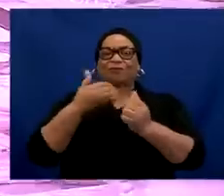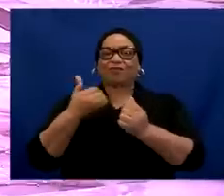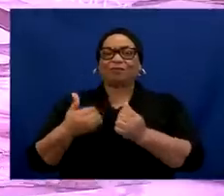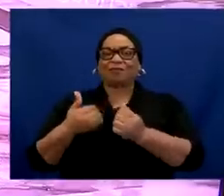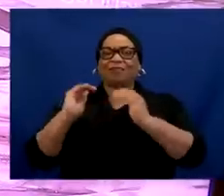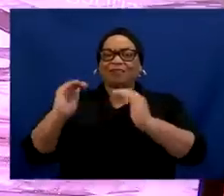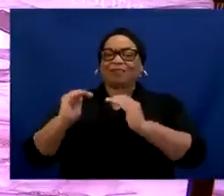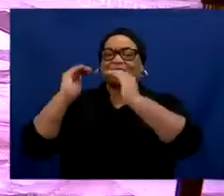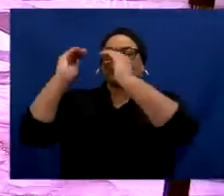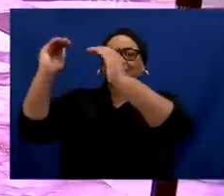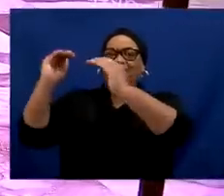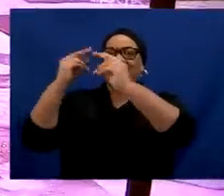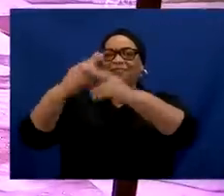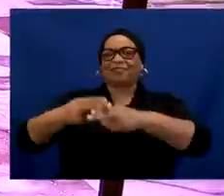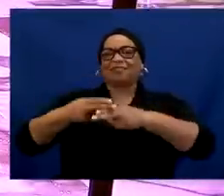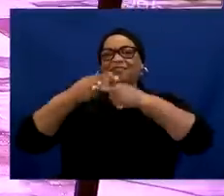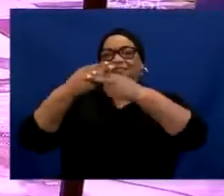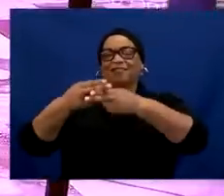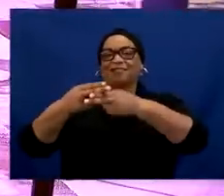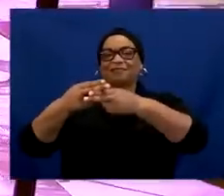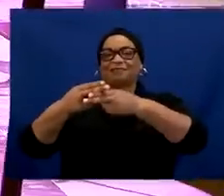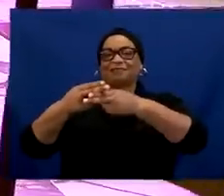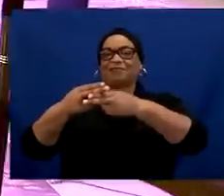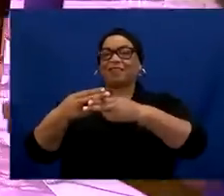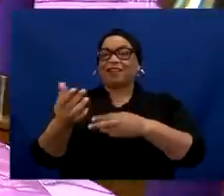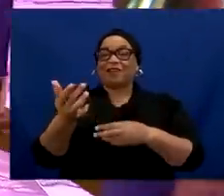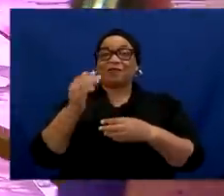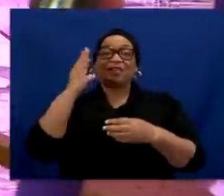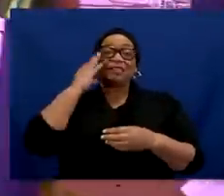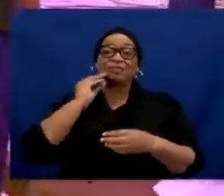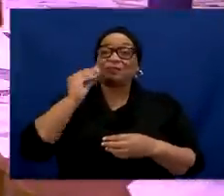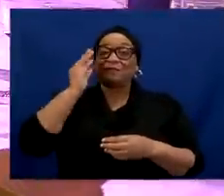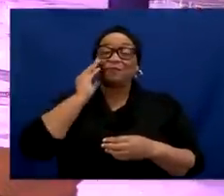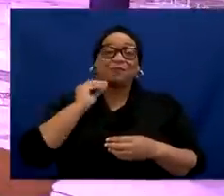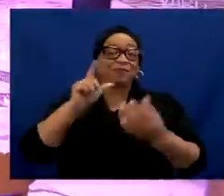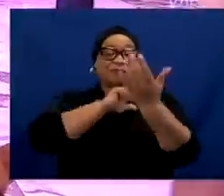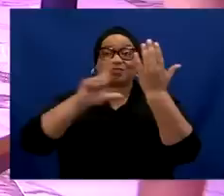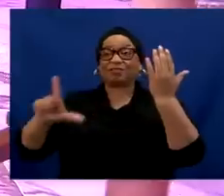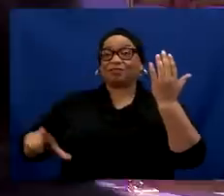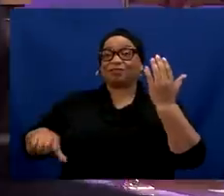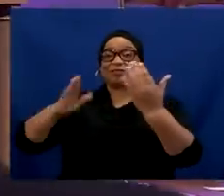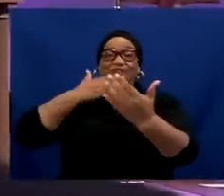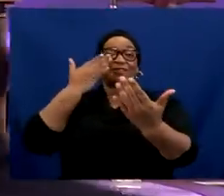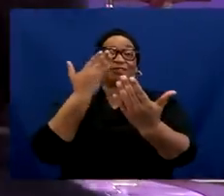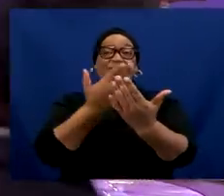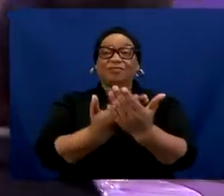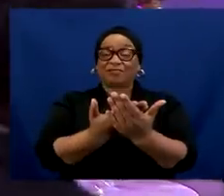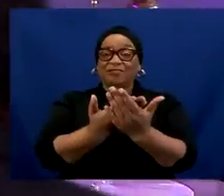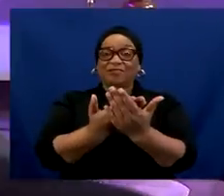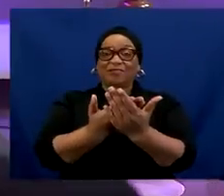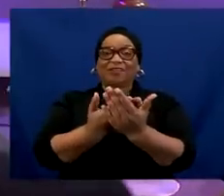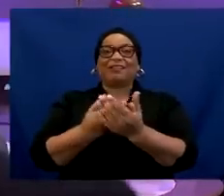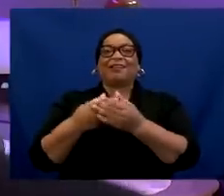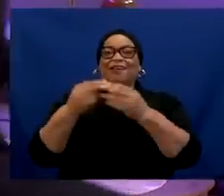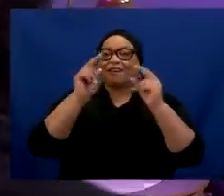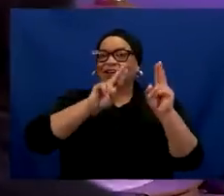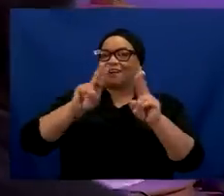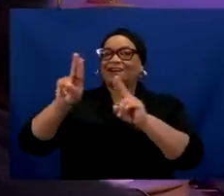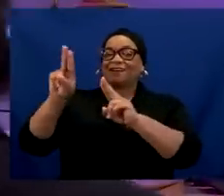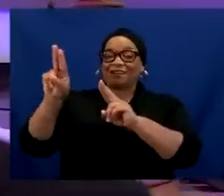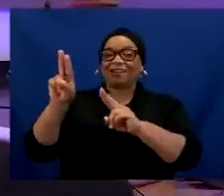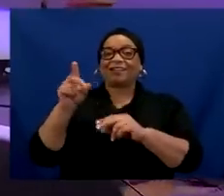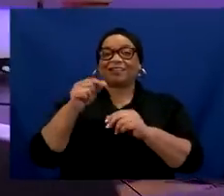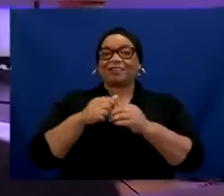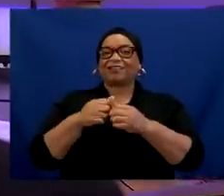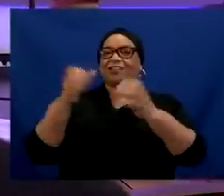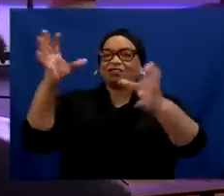name together. Oh, taste and see that the Lord is good. Blessed is he that put his trust